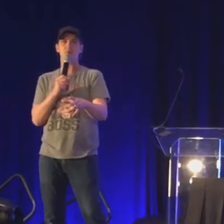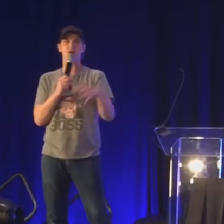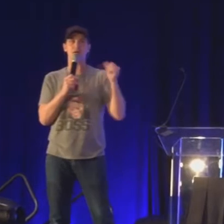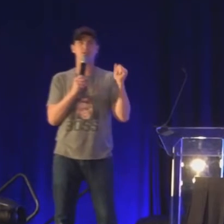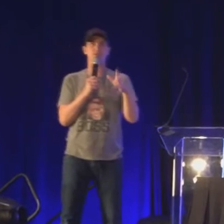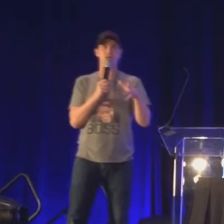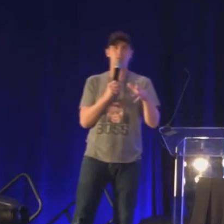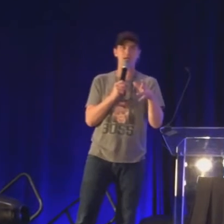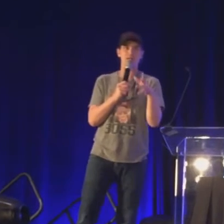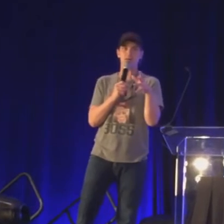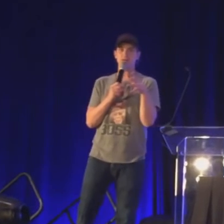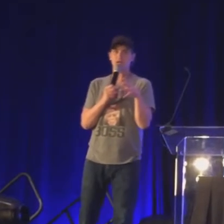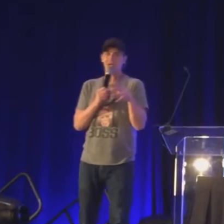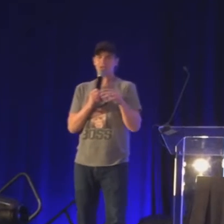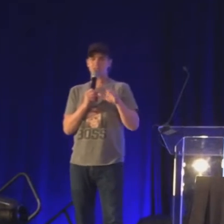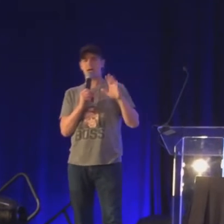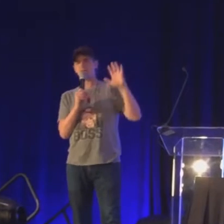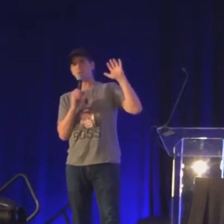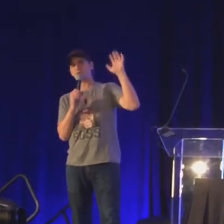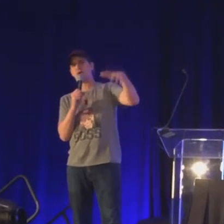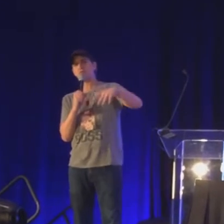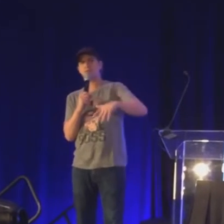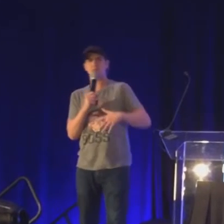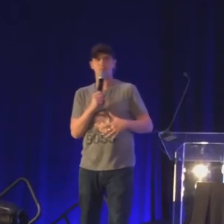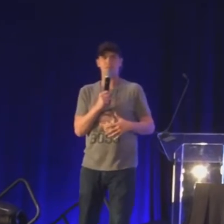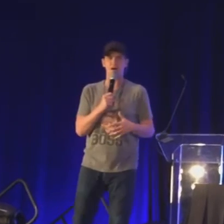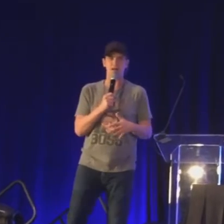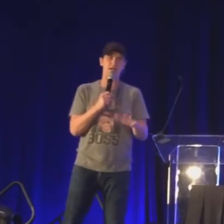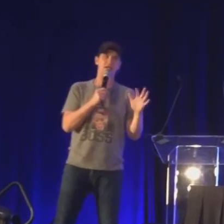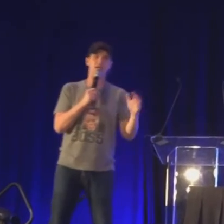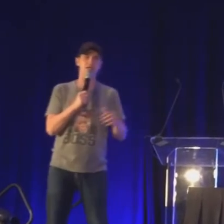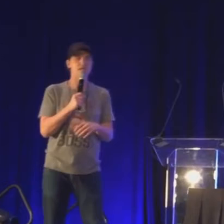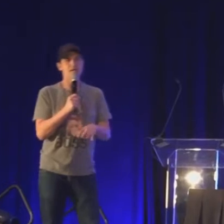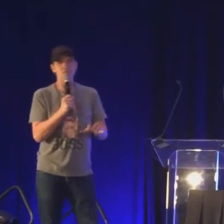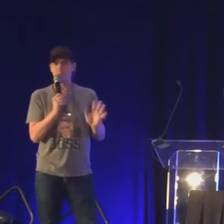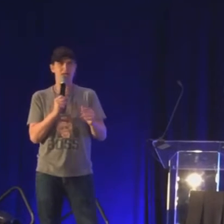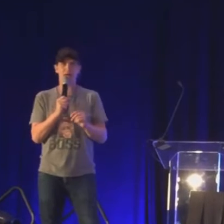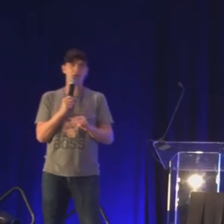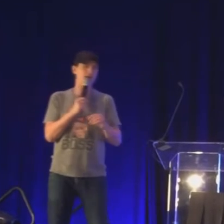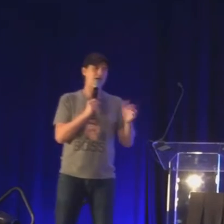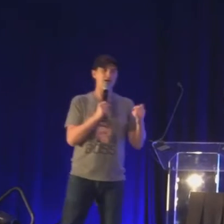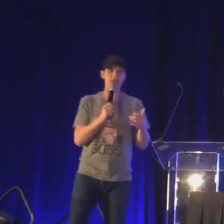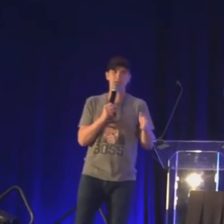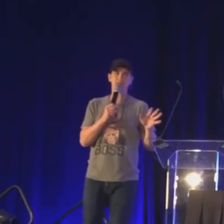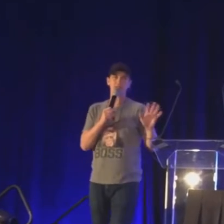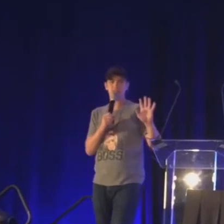shot of Demerol, and painkillers. And I was like, I have almost 5 years, I'm fine, I can handle it. And I